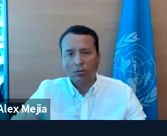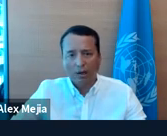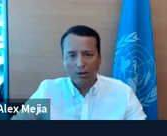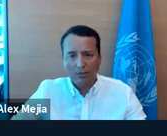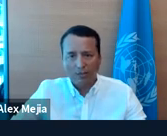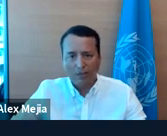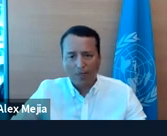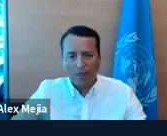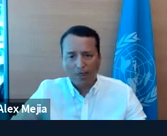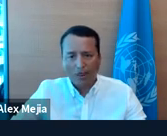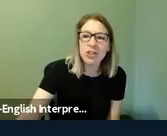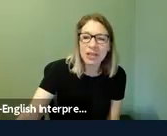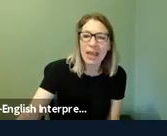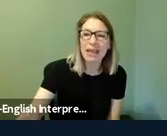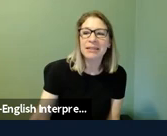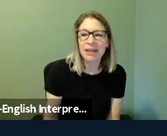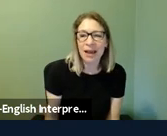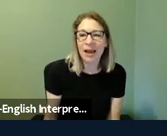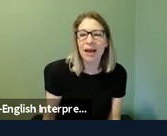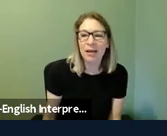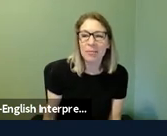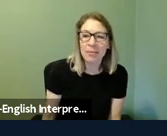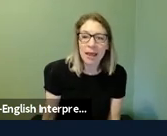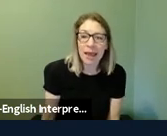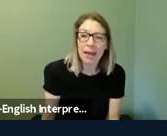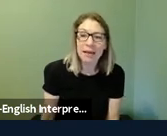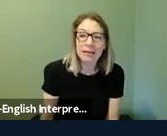Are you with us? I appreciate